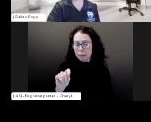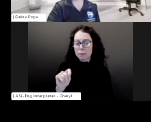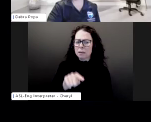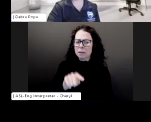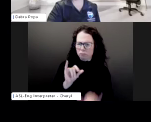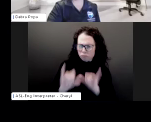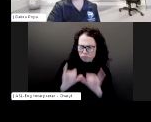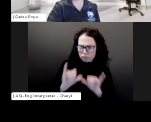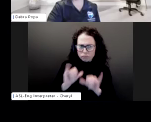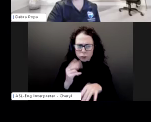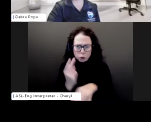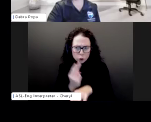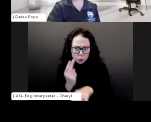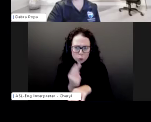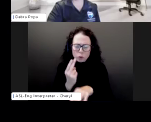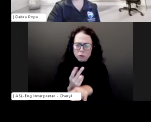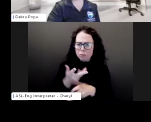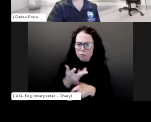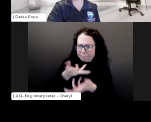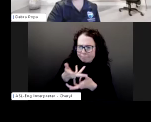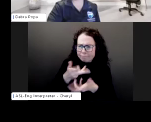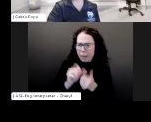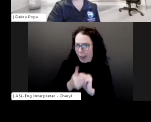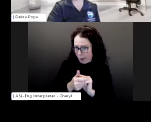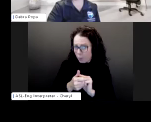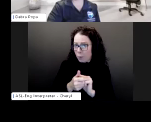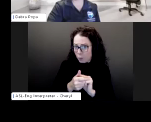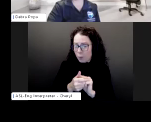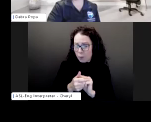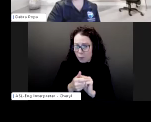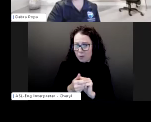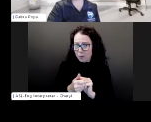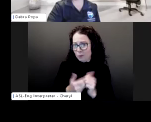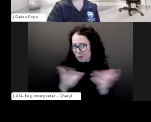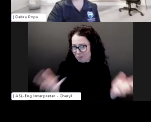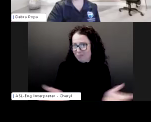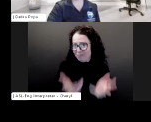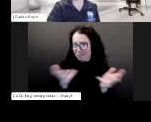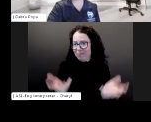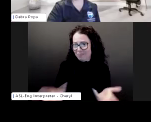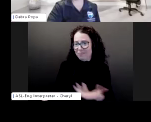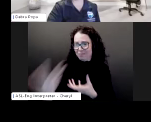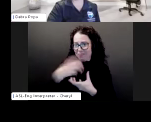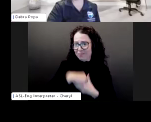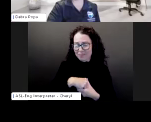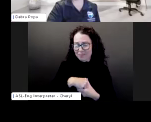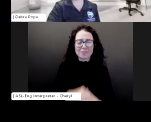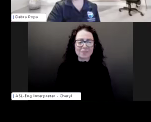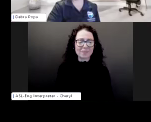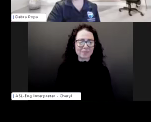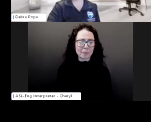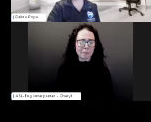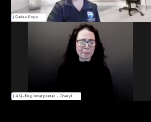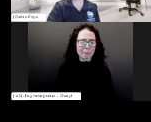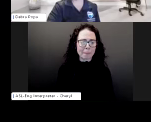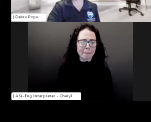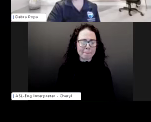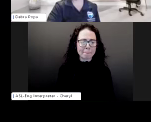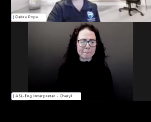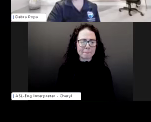that system as well. So please take note. And we're just doing the evaluation. Again, if you